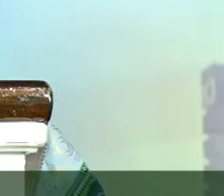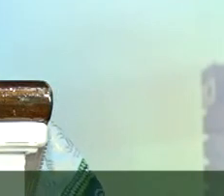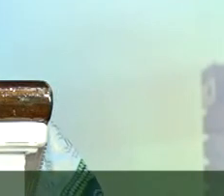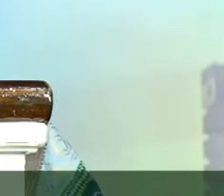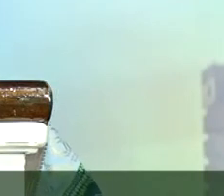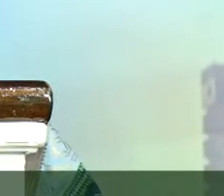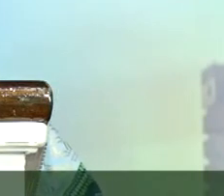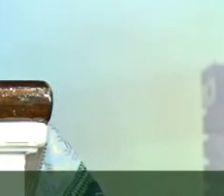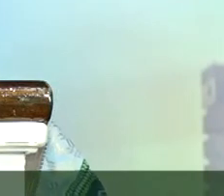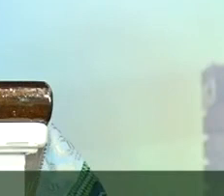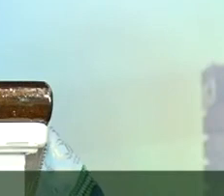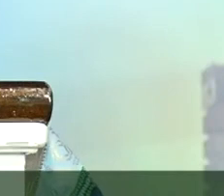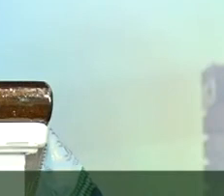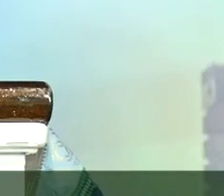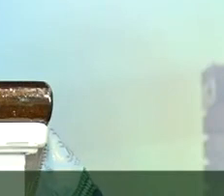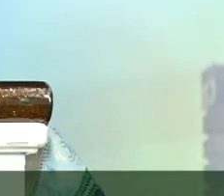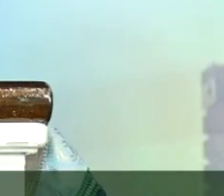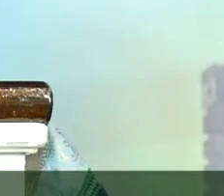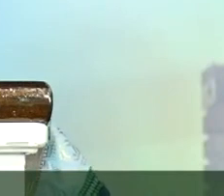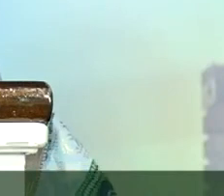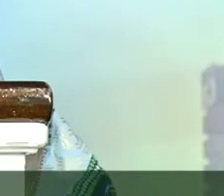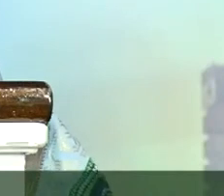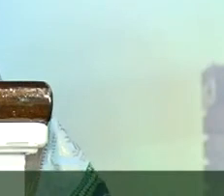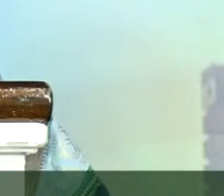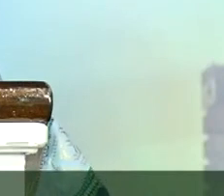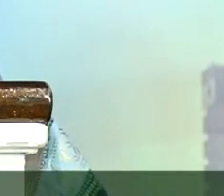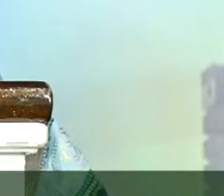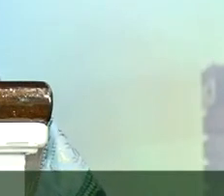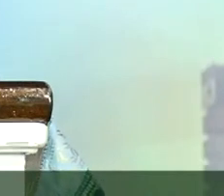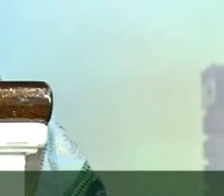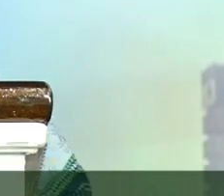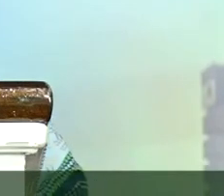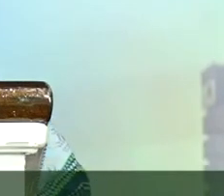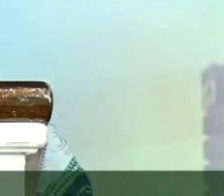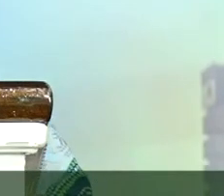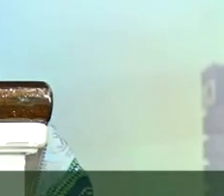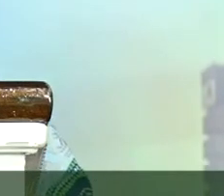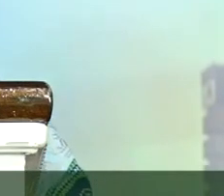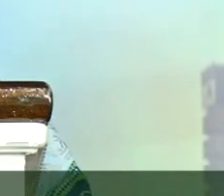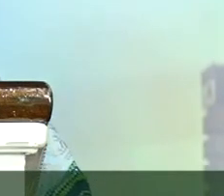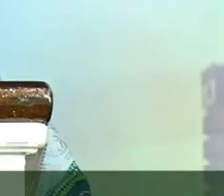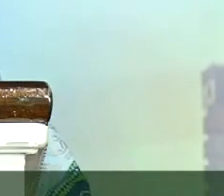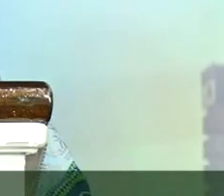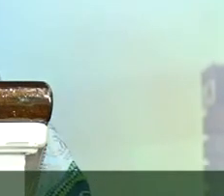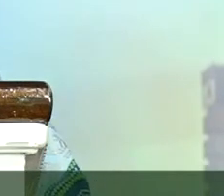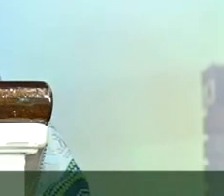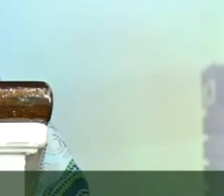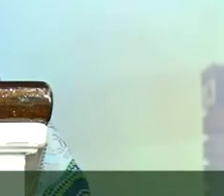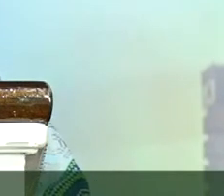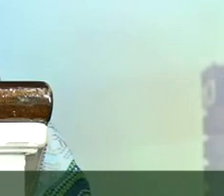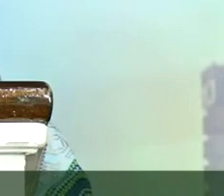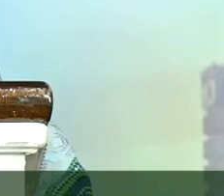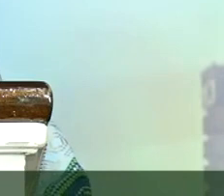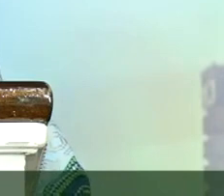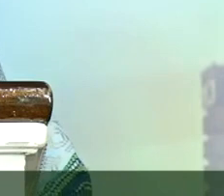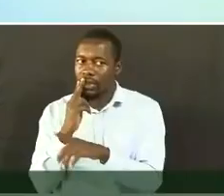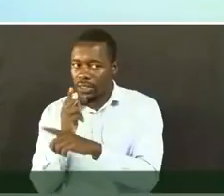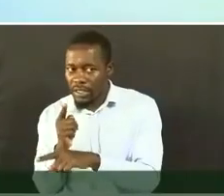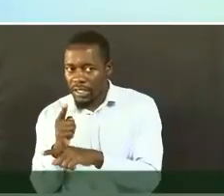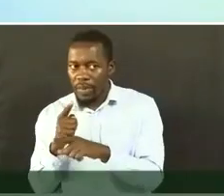their void, their emptiness, address a certain passion, or in the hope of being lifted to a higher standard than where they are.